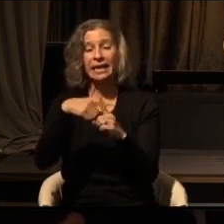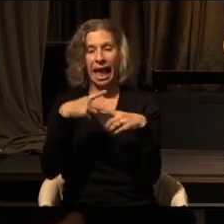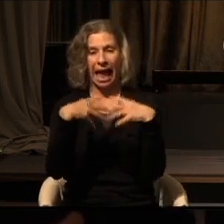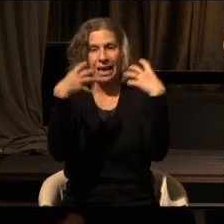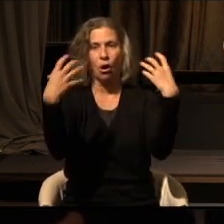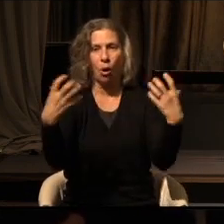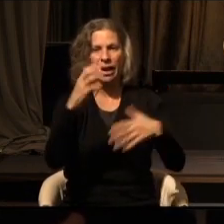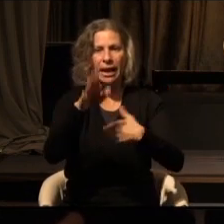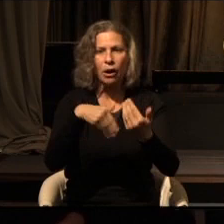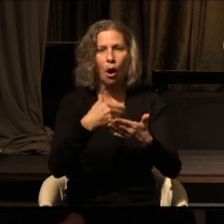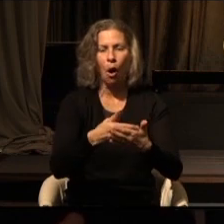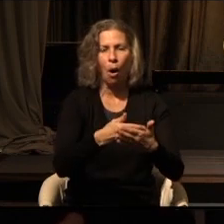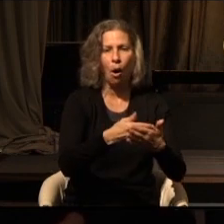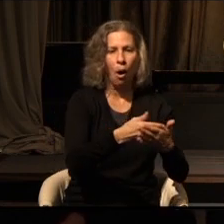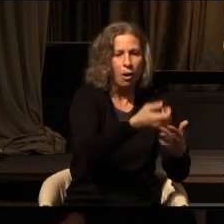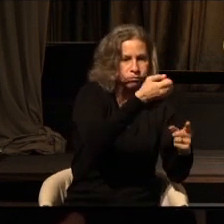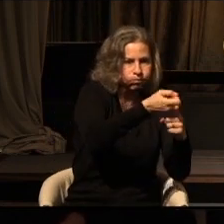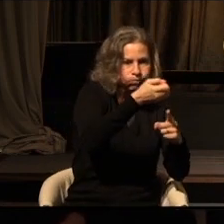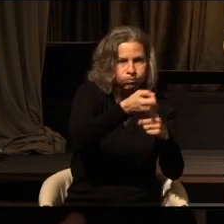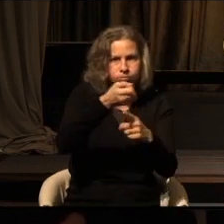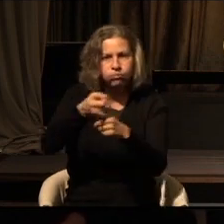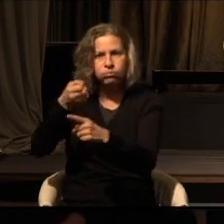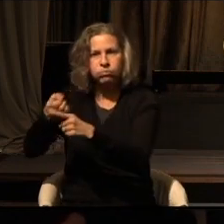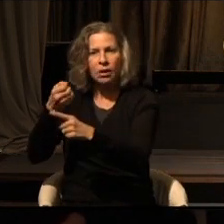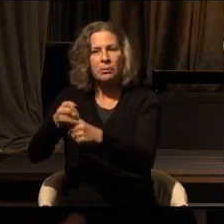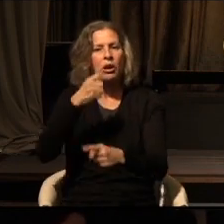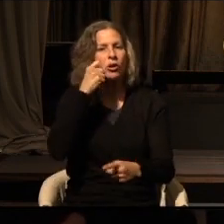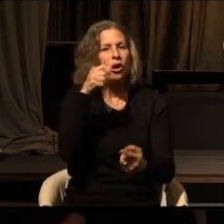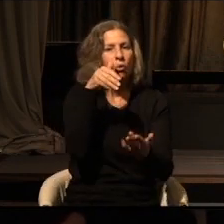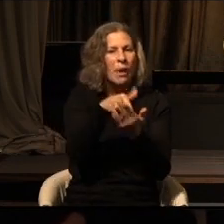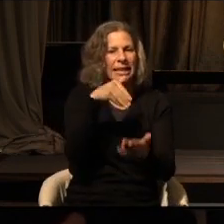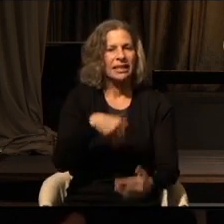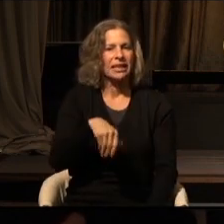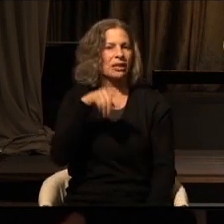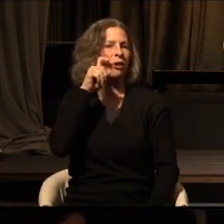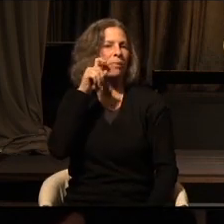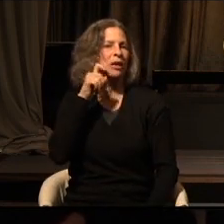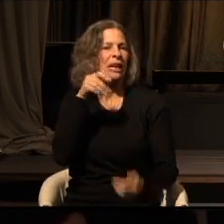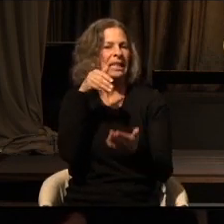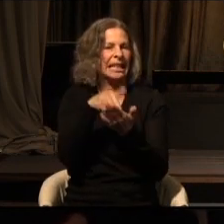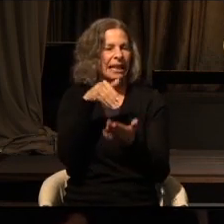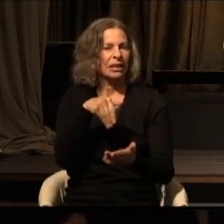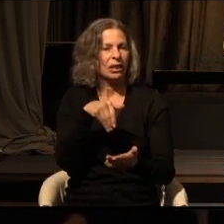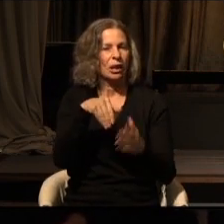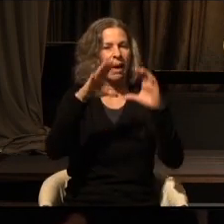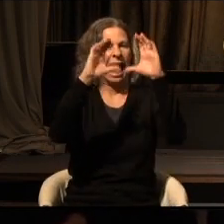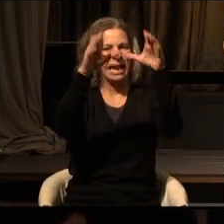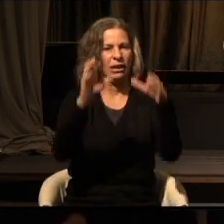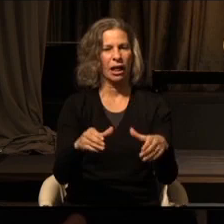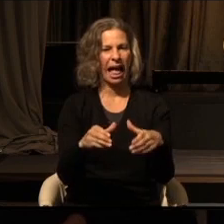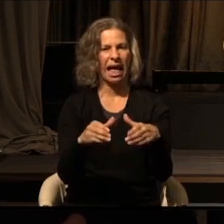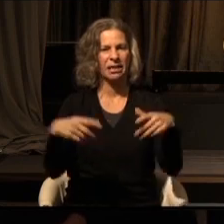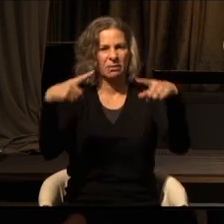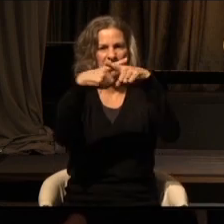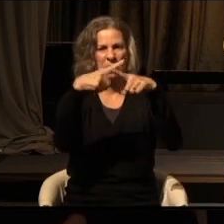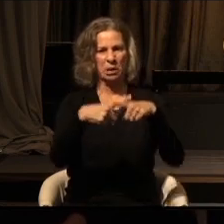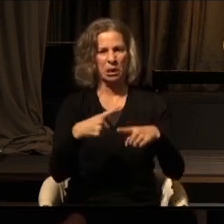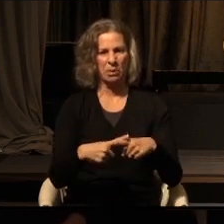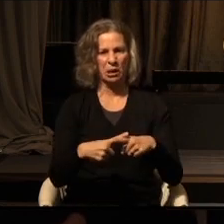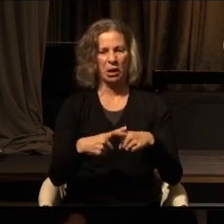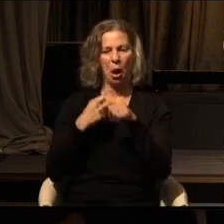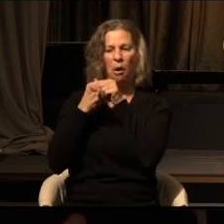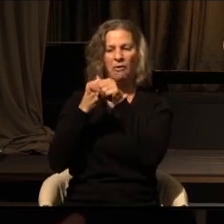audiences are all subject to inherent racism, sexism, and classism of the structures of our